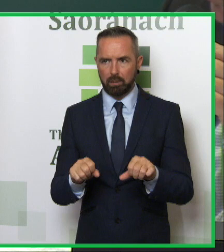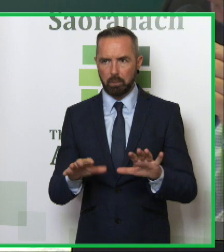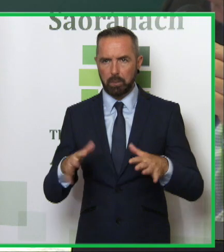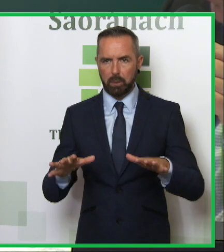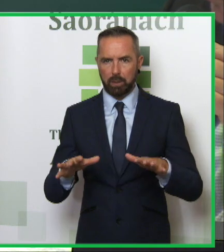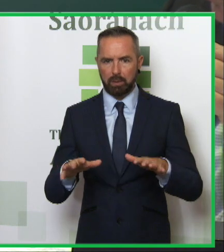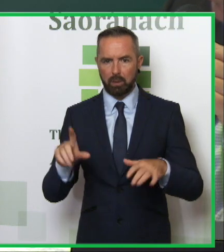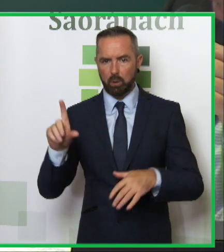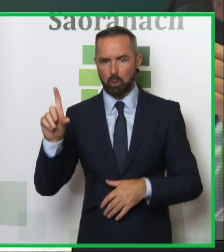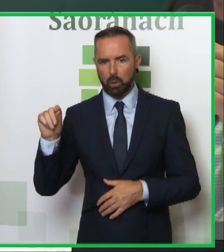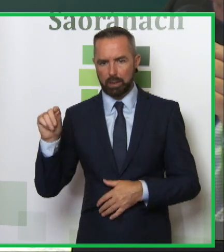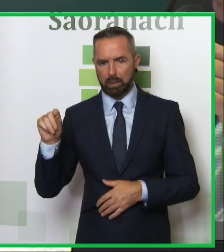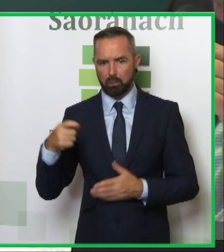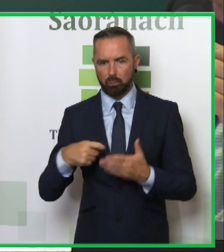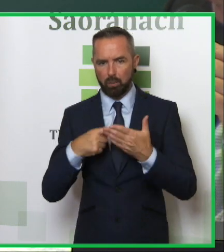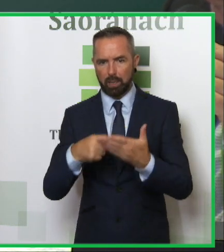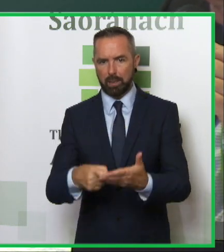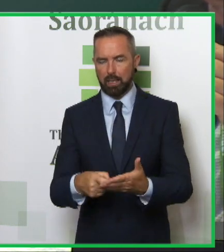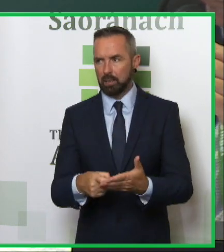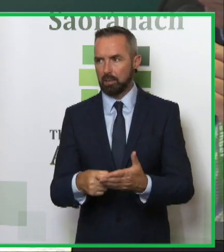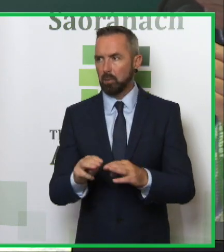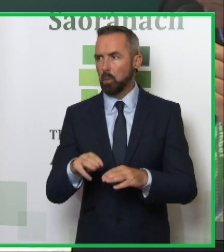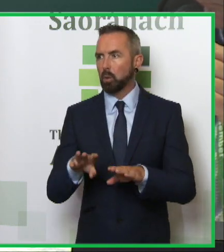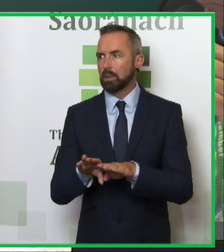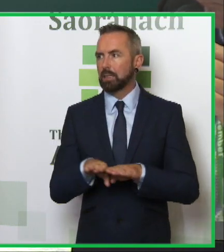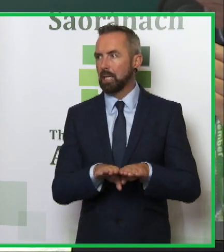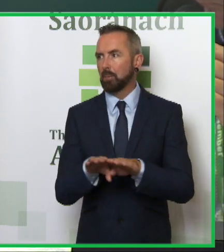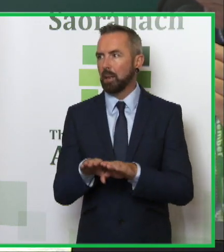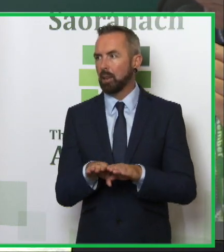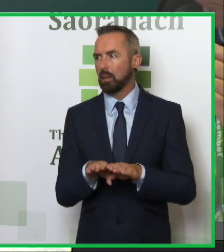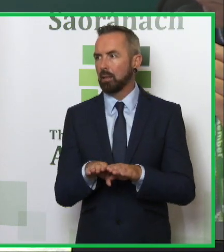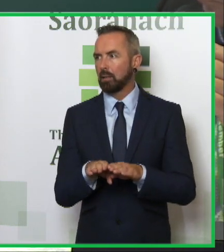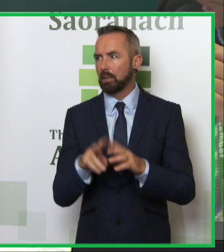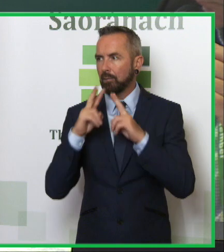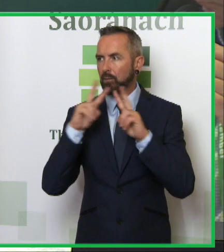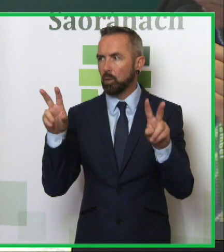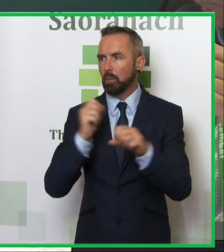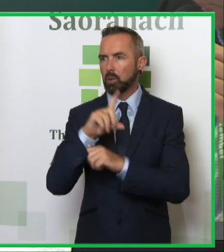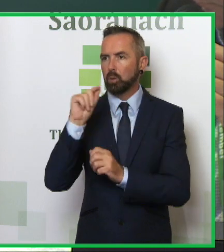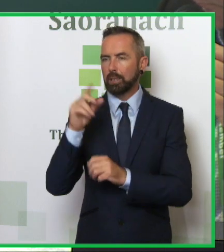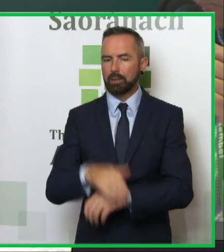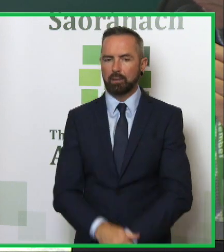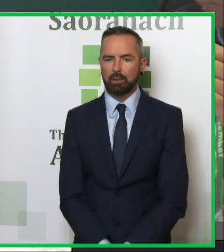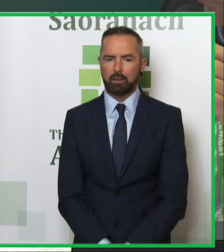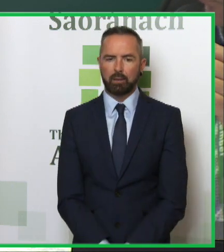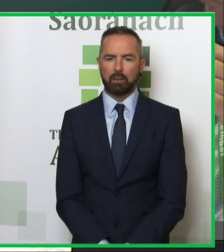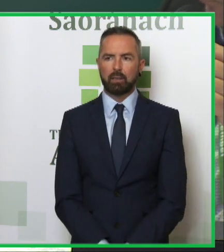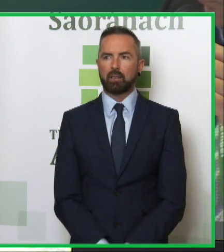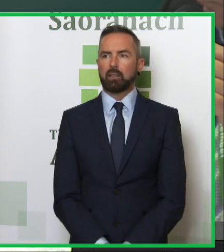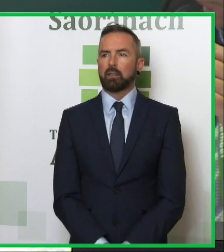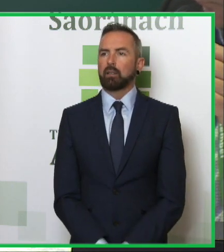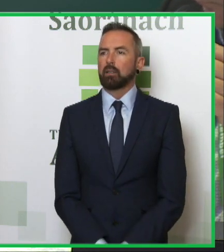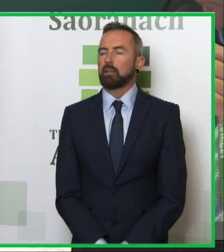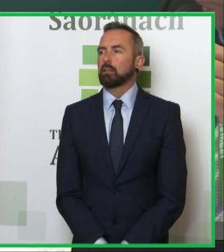of 20. For most of the tables at the last meeting, there seemed to be a view that around 20 was the right number. In reality,